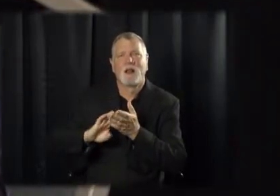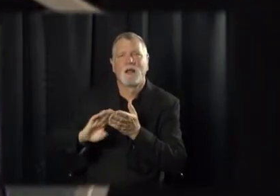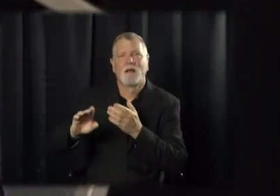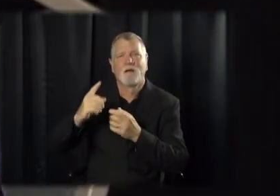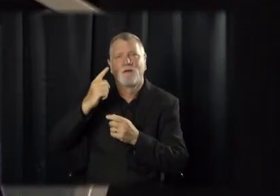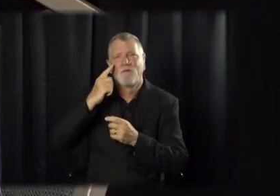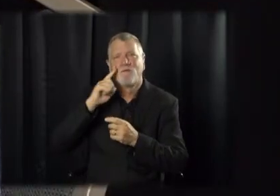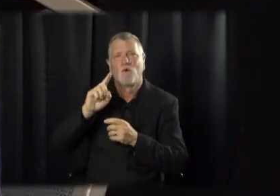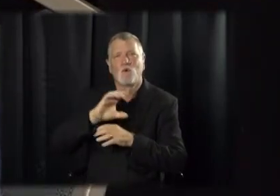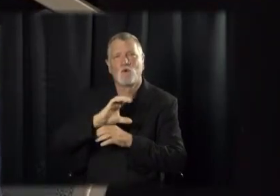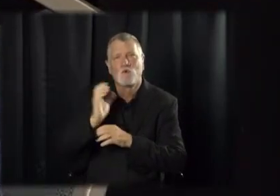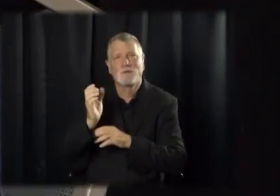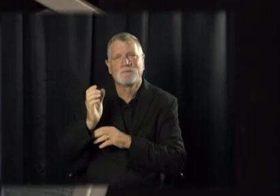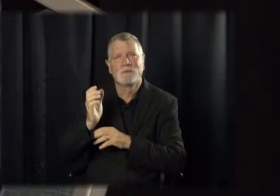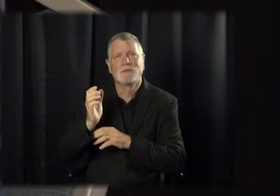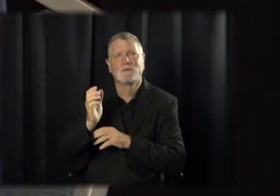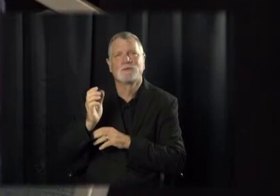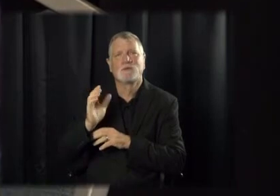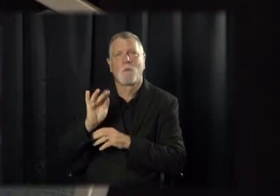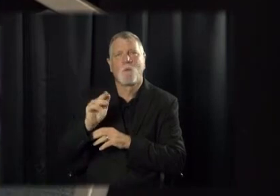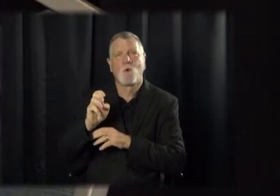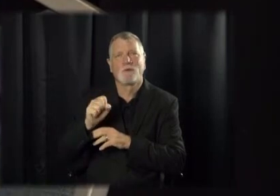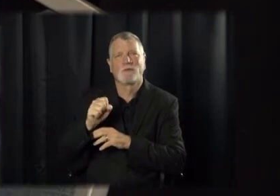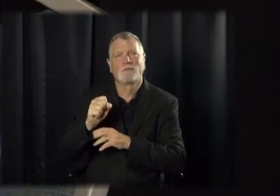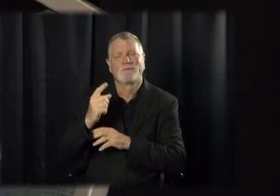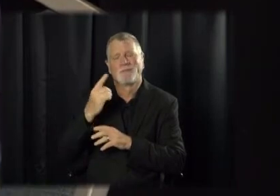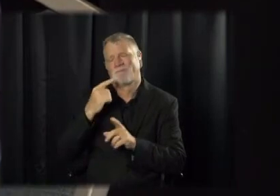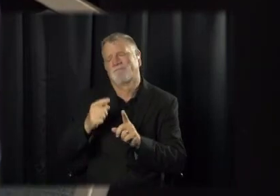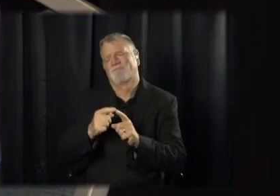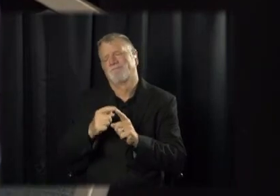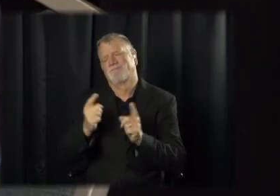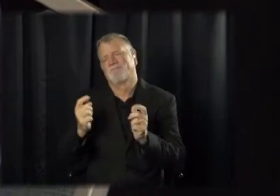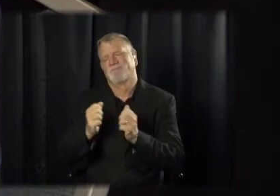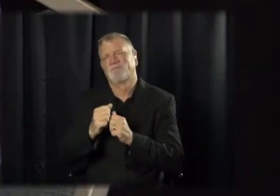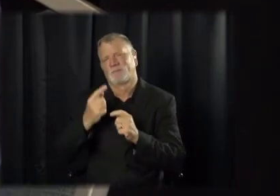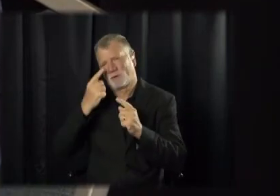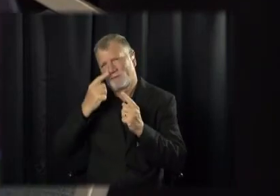Christmas bonus, there's a divergence there.